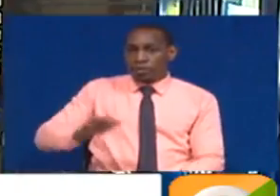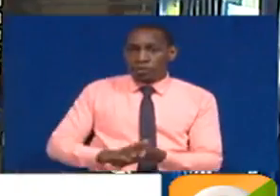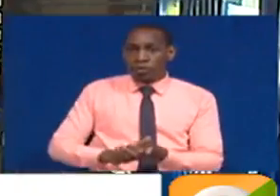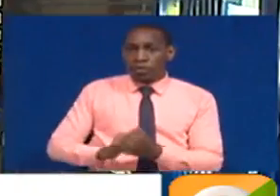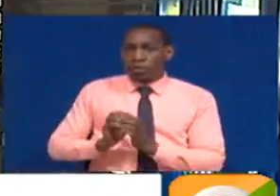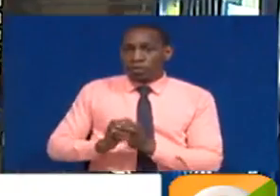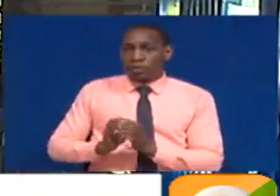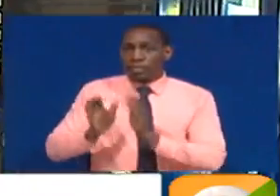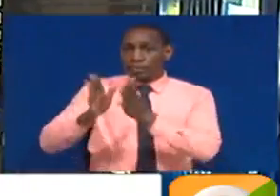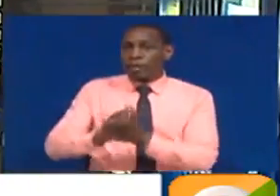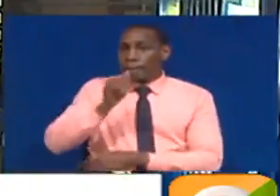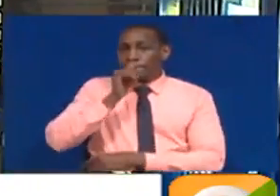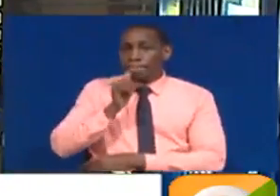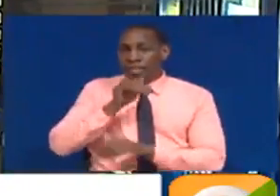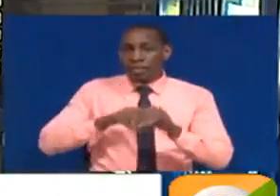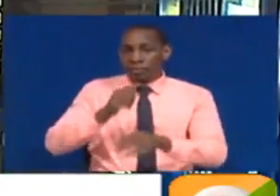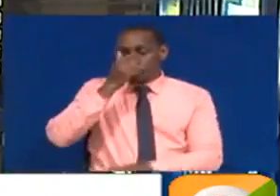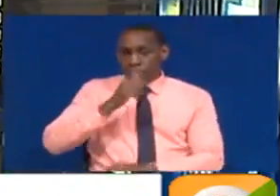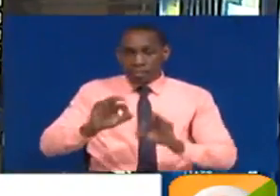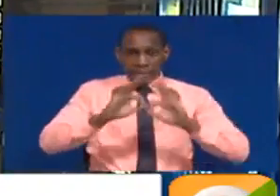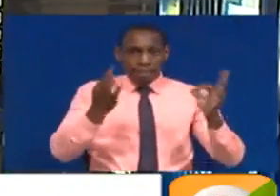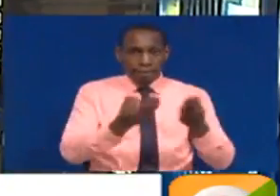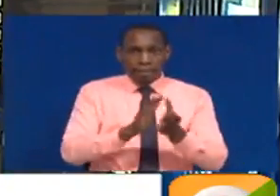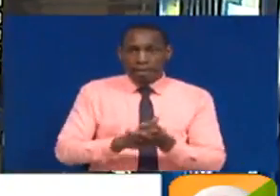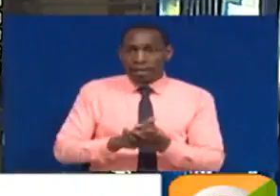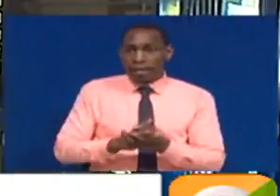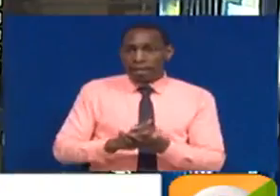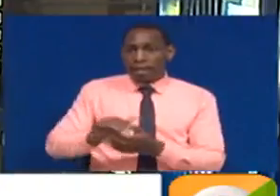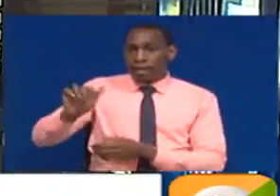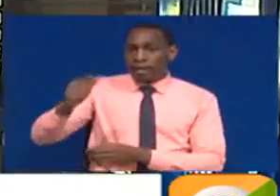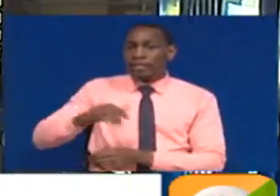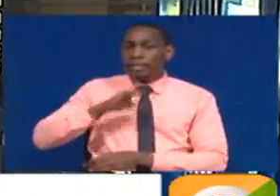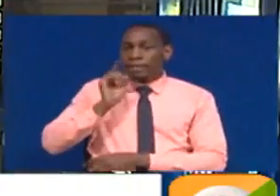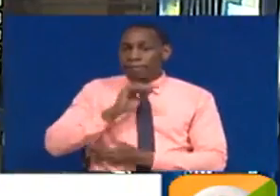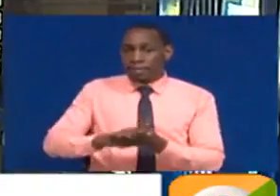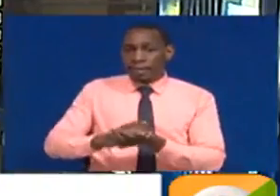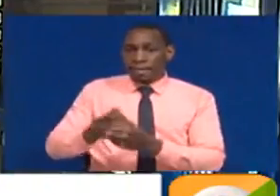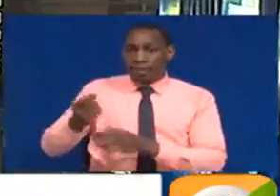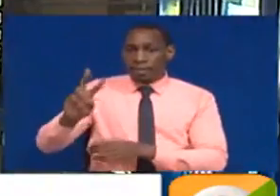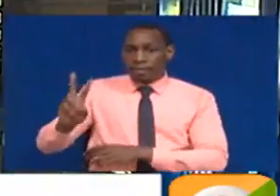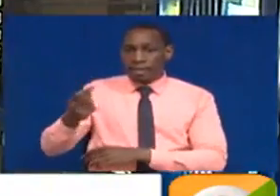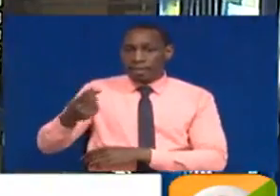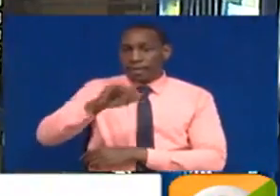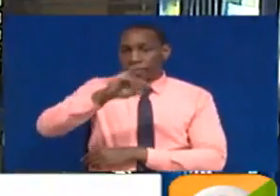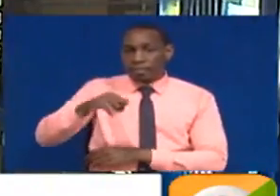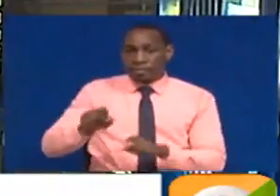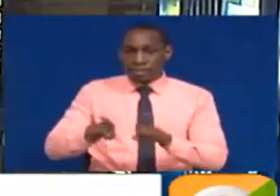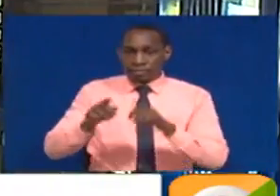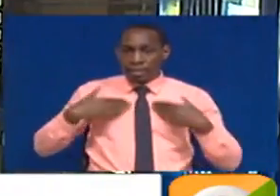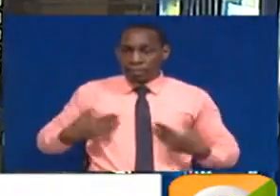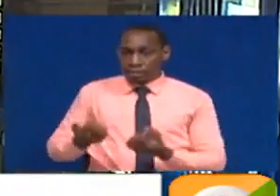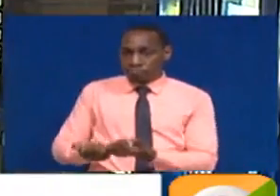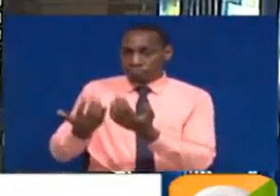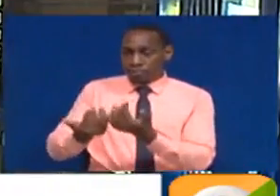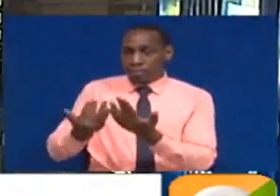conducted privately as per the wishes of the family. Jonjo passed on in the early hours of January the 2nd and was cremated